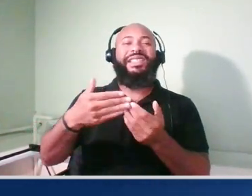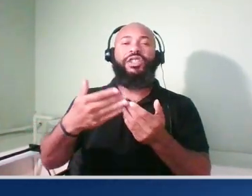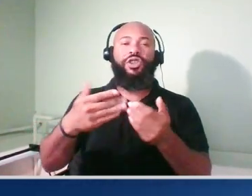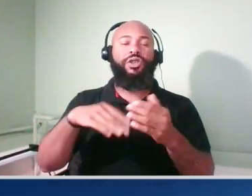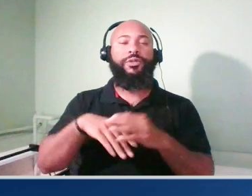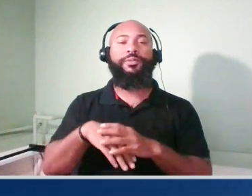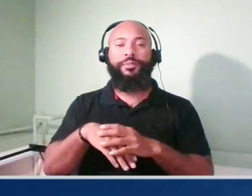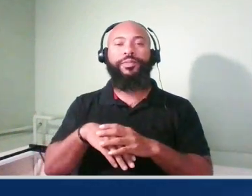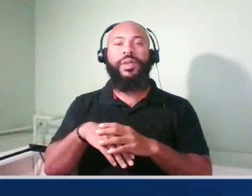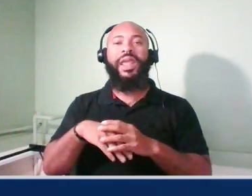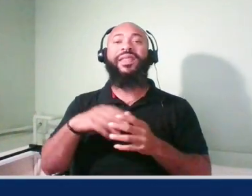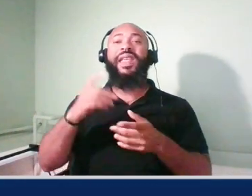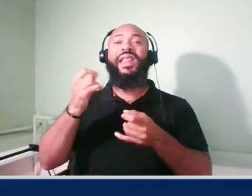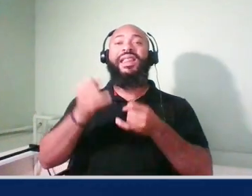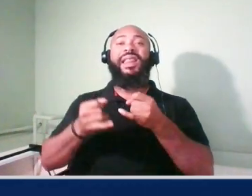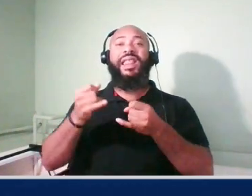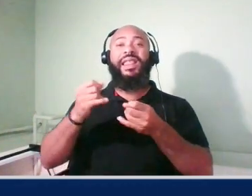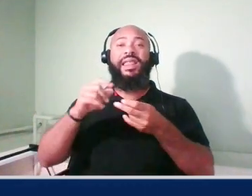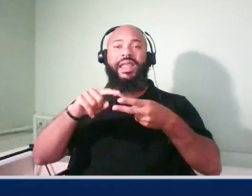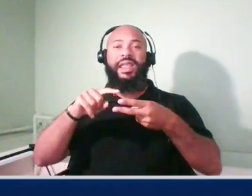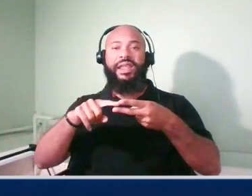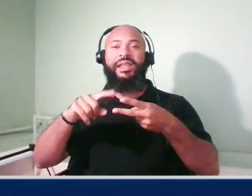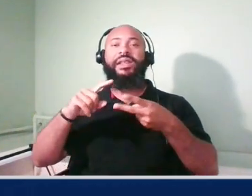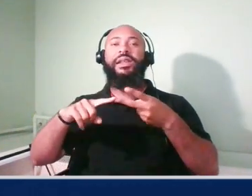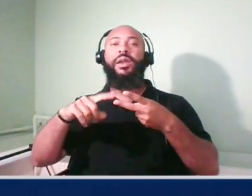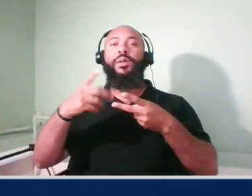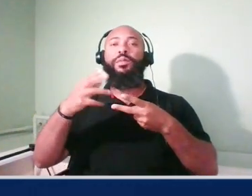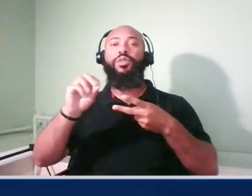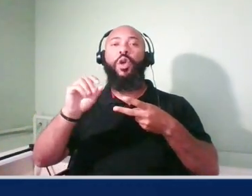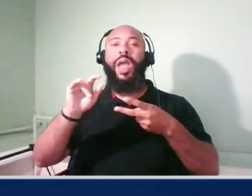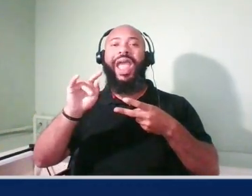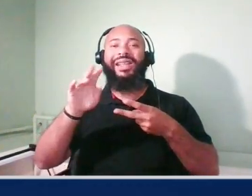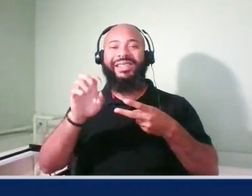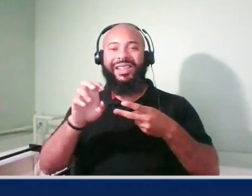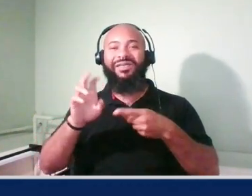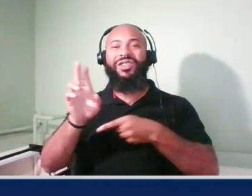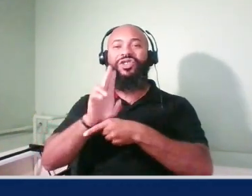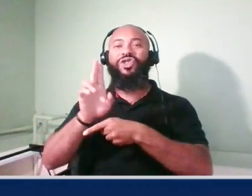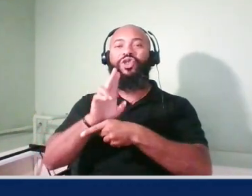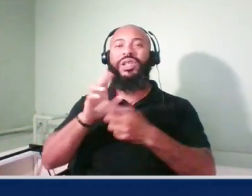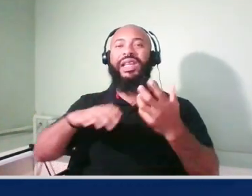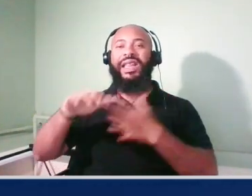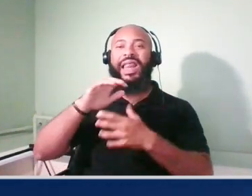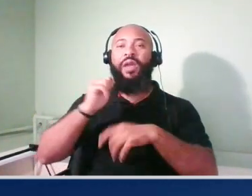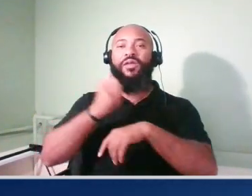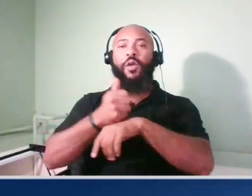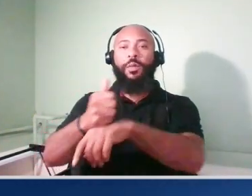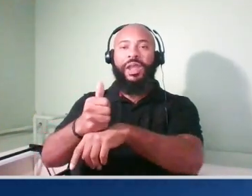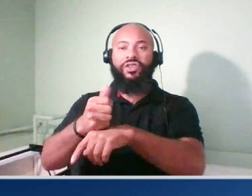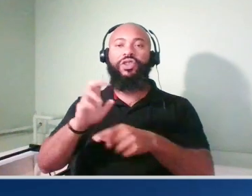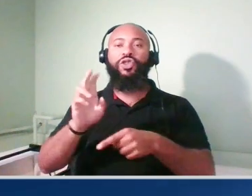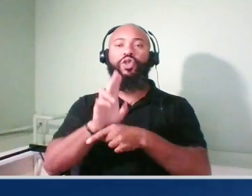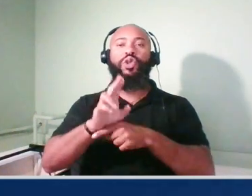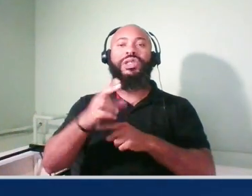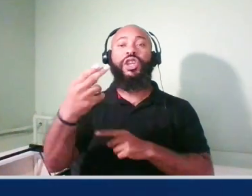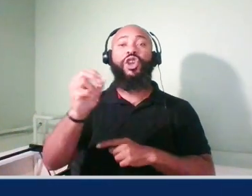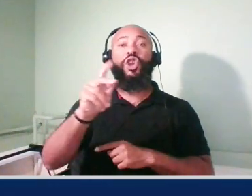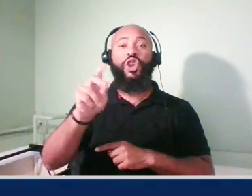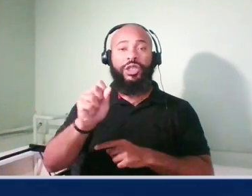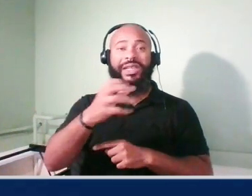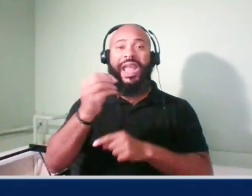proactive controls, which are built using CloudFormation hooks and guard policies. Okay. And what that basically does is that it